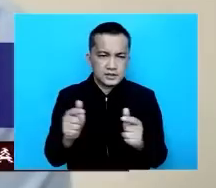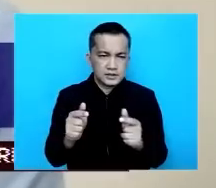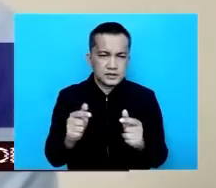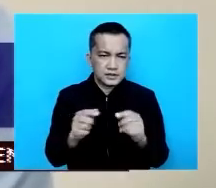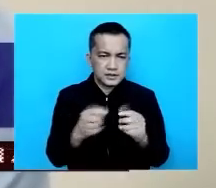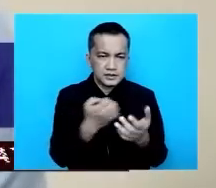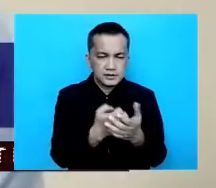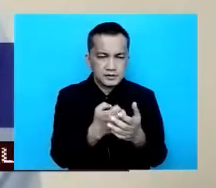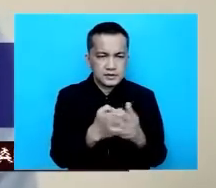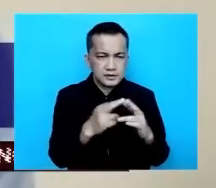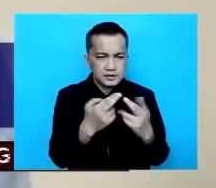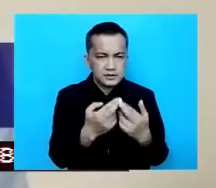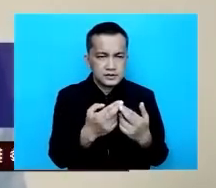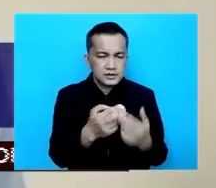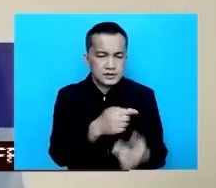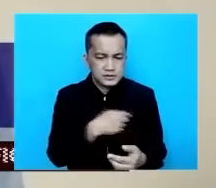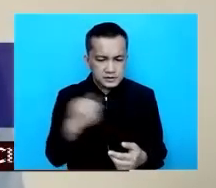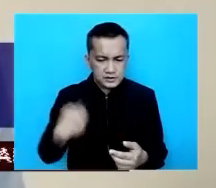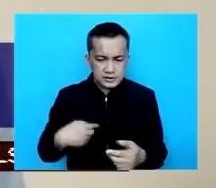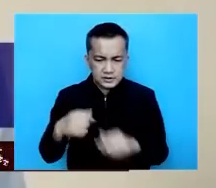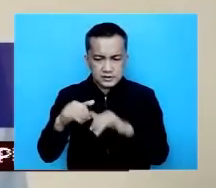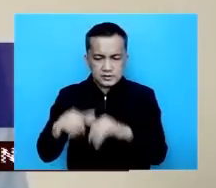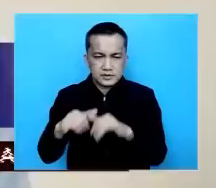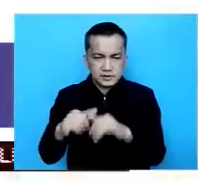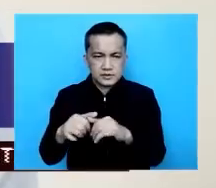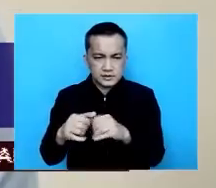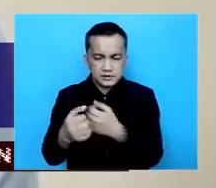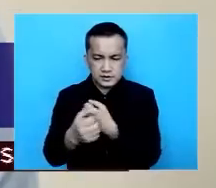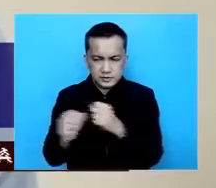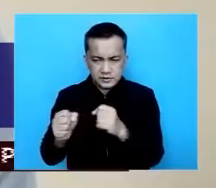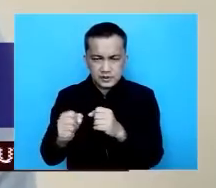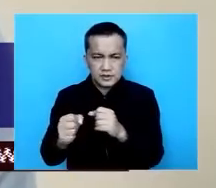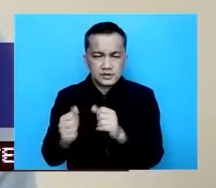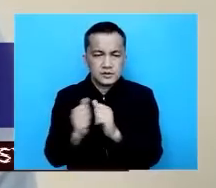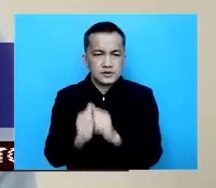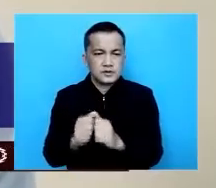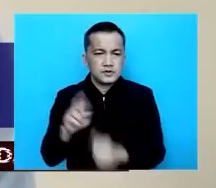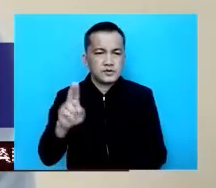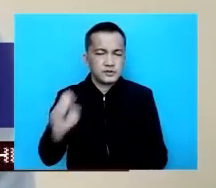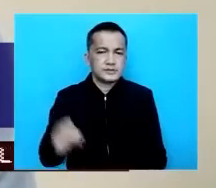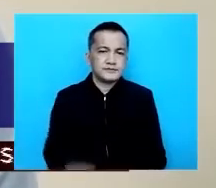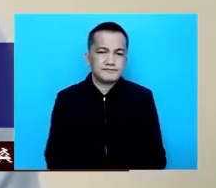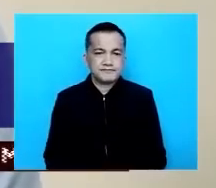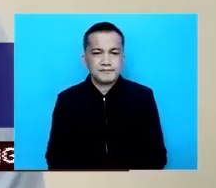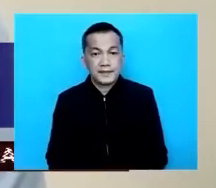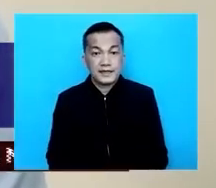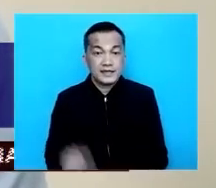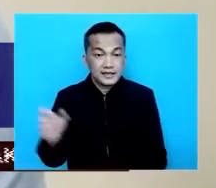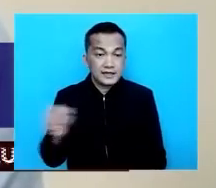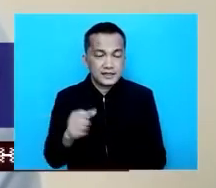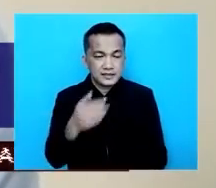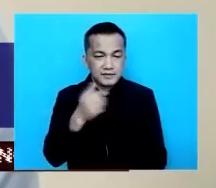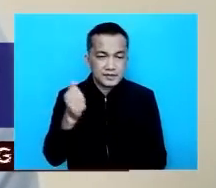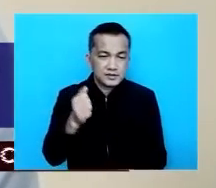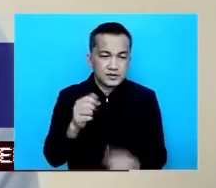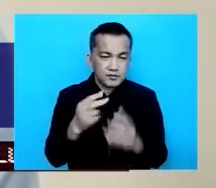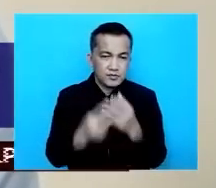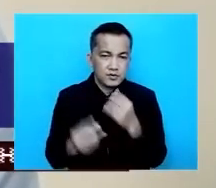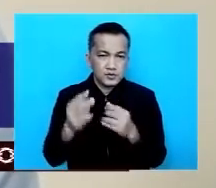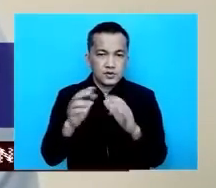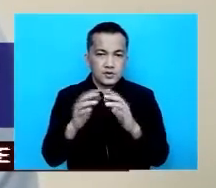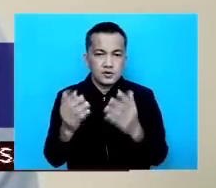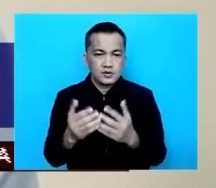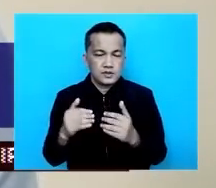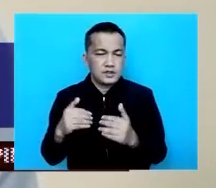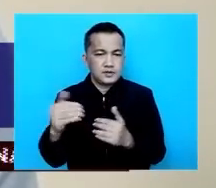and at the same time maintaining our security alliance with the United States. So we are getting the best of both worlds in order to advance our